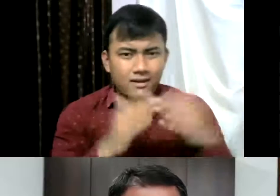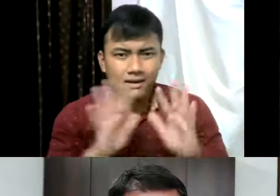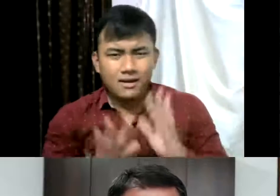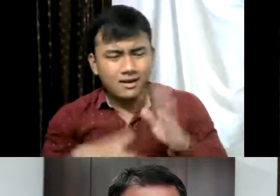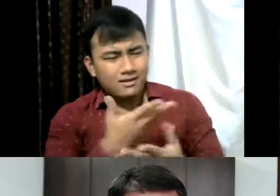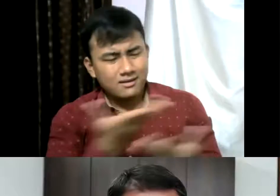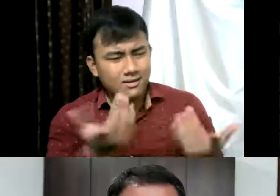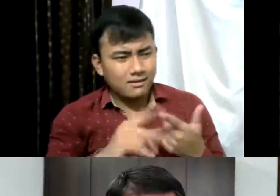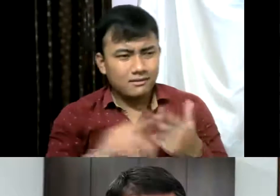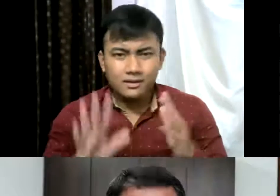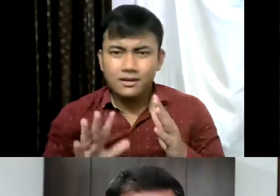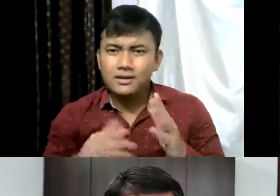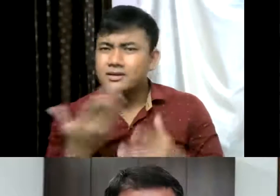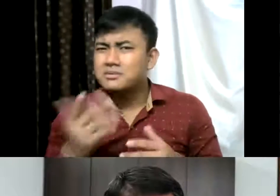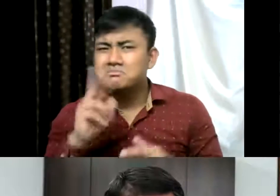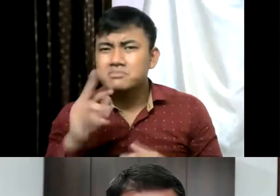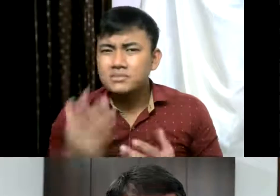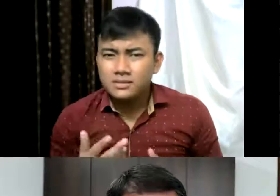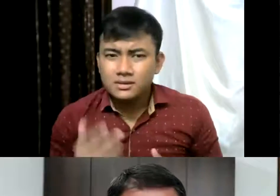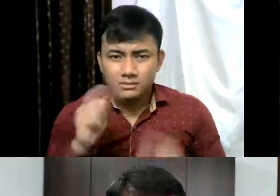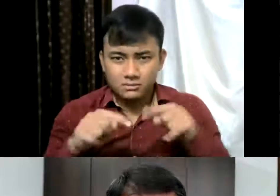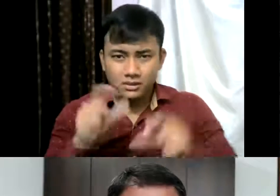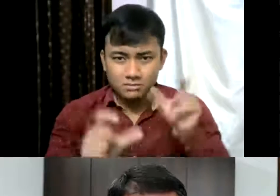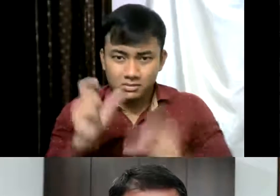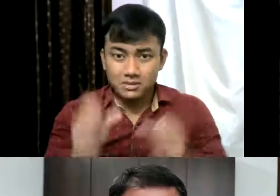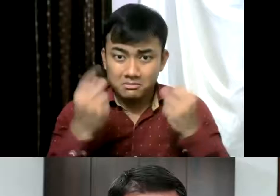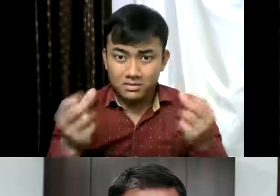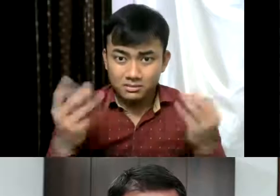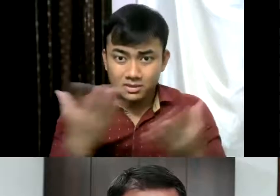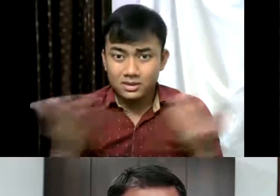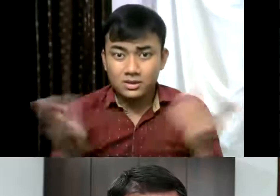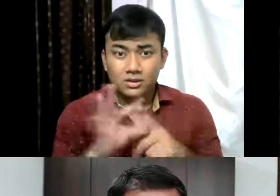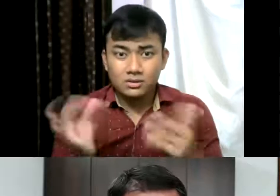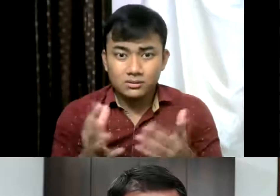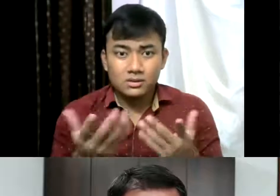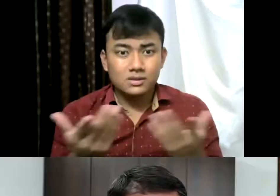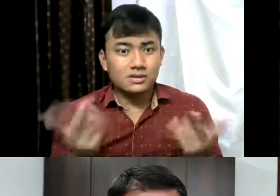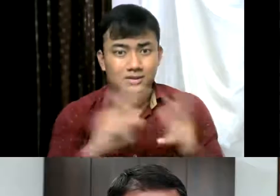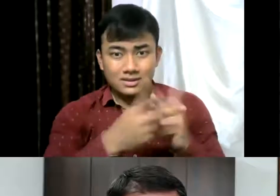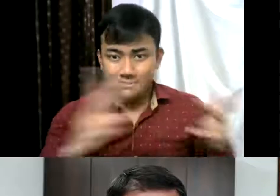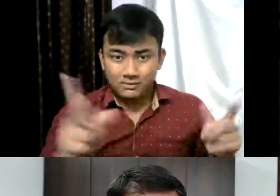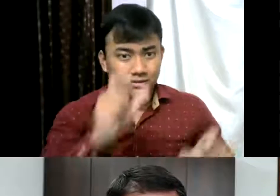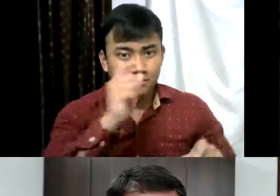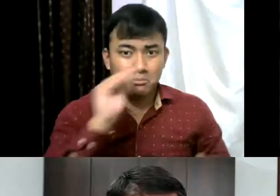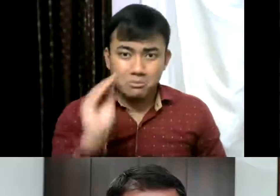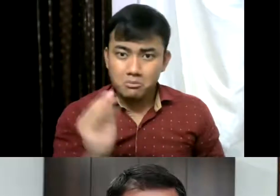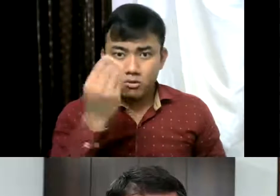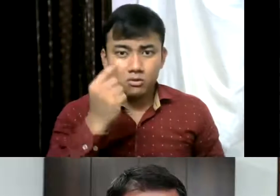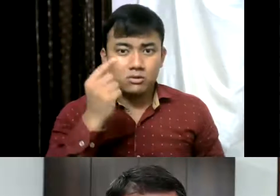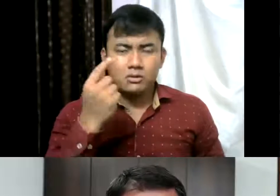it take? One of the ways a lot of people that I interacted with in those several local train,